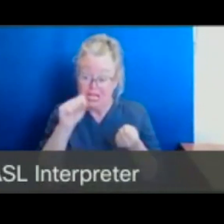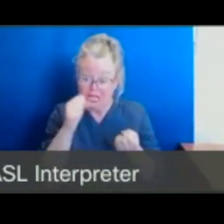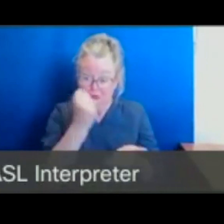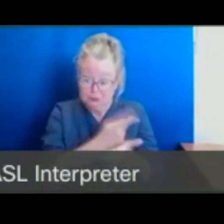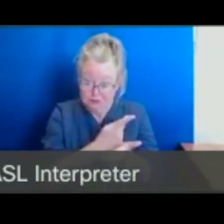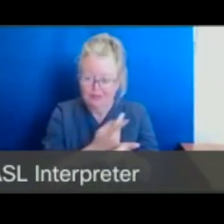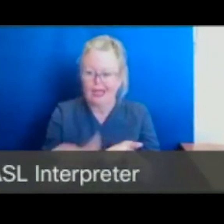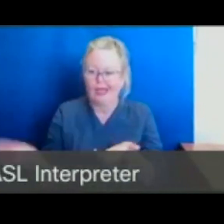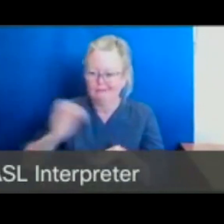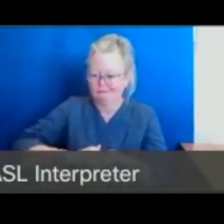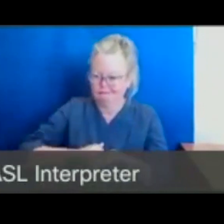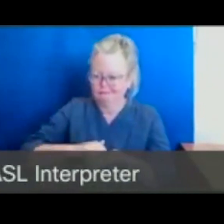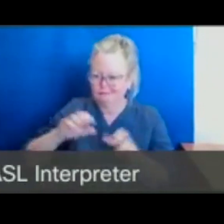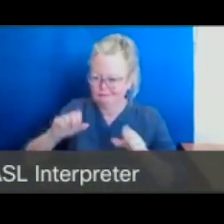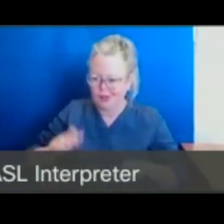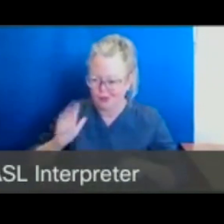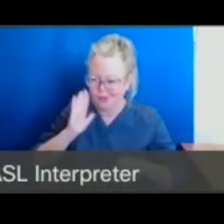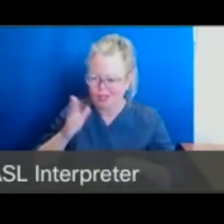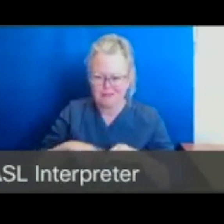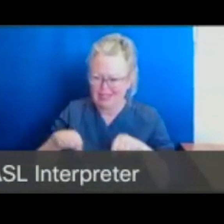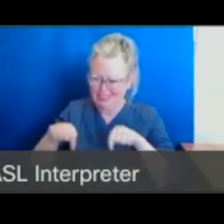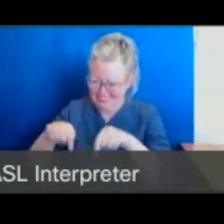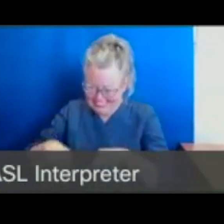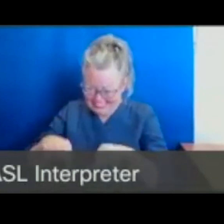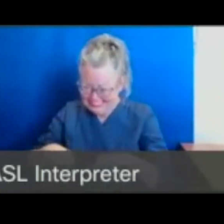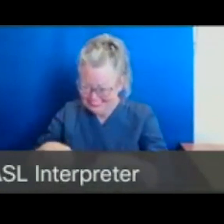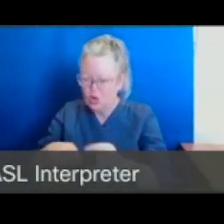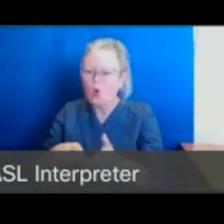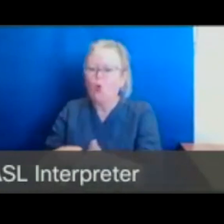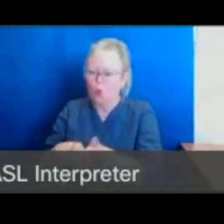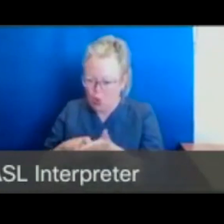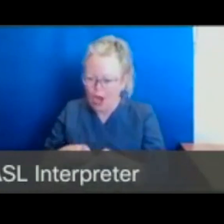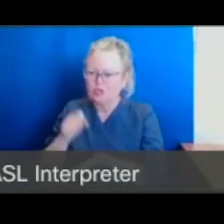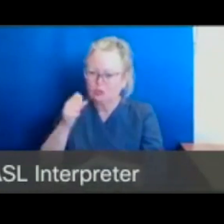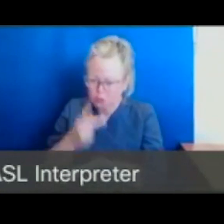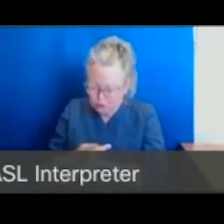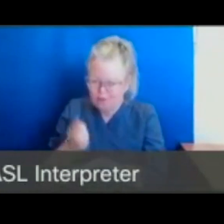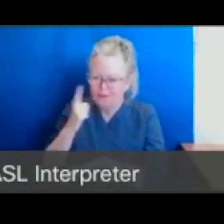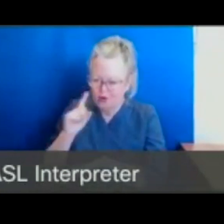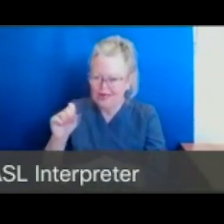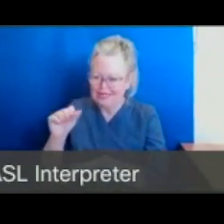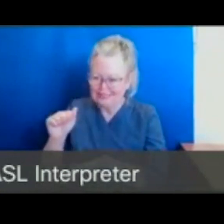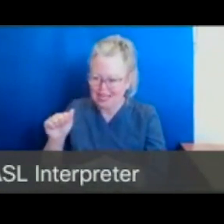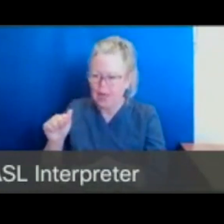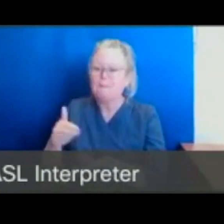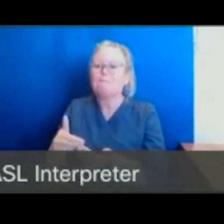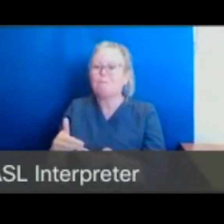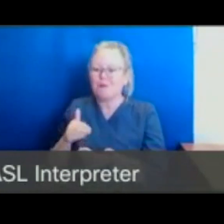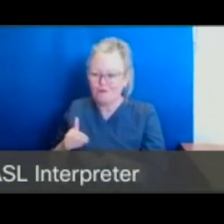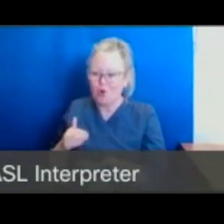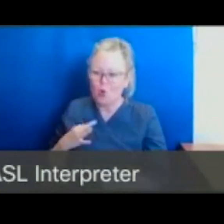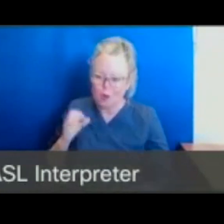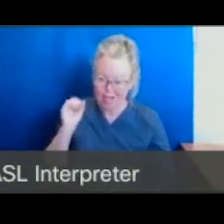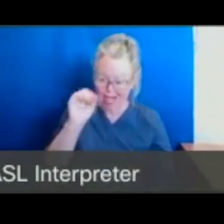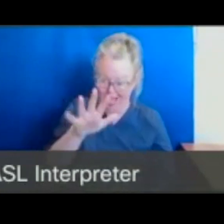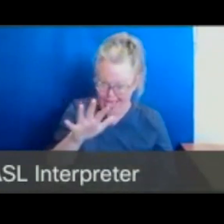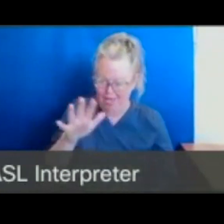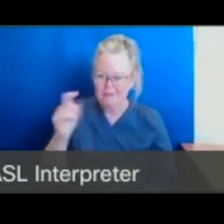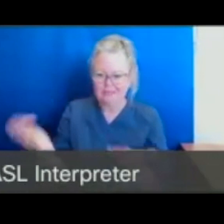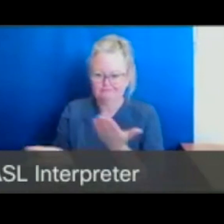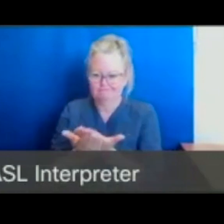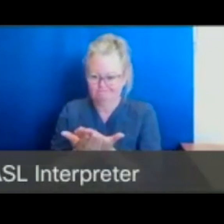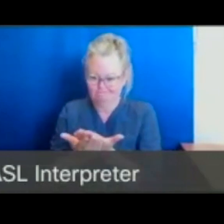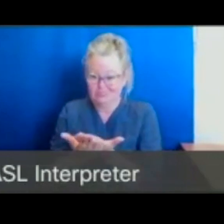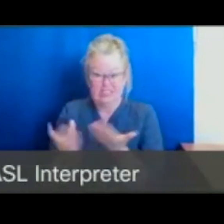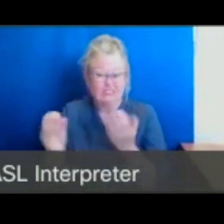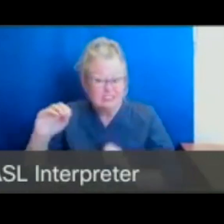we're interested. But under this grant program, if it's not an SCA, if you and the SCA should be working from the start, and you should